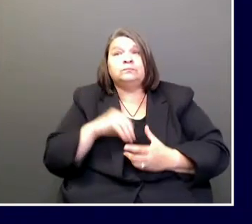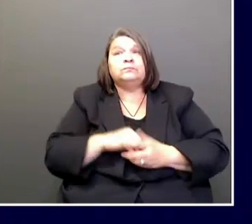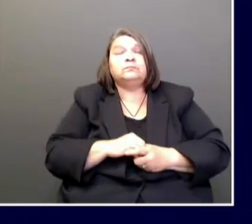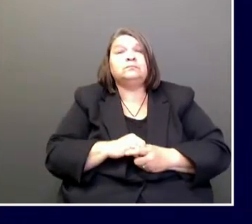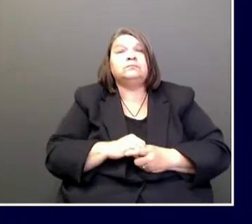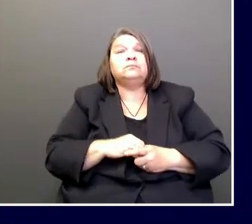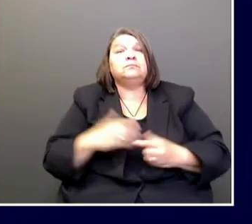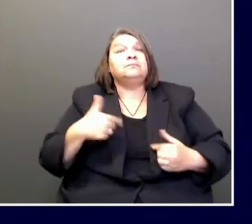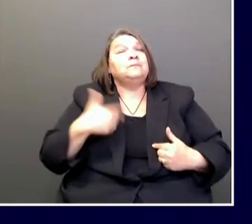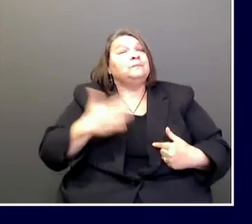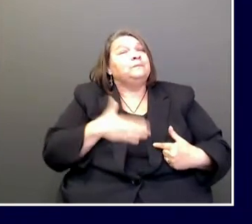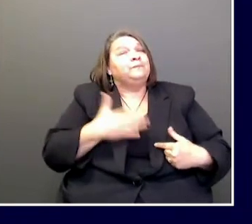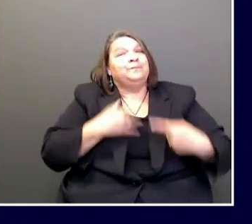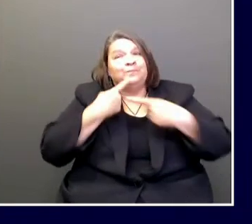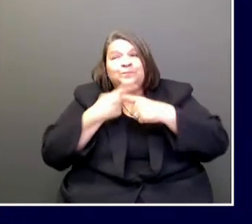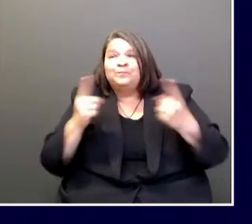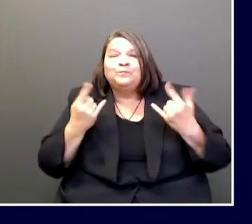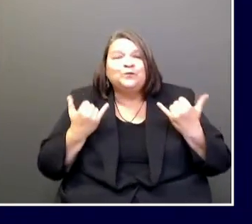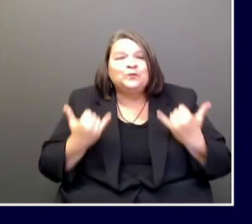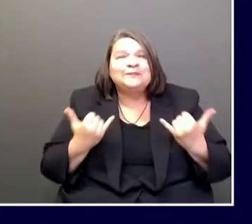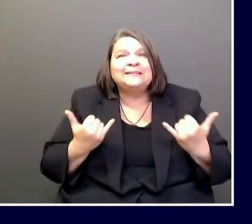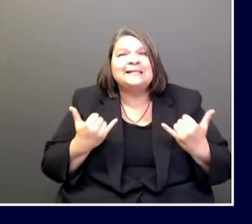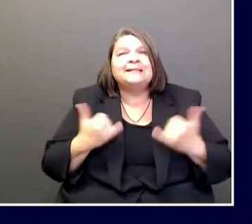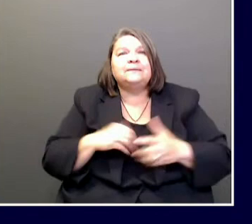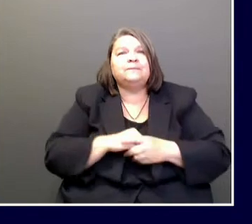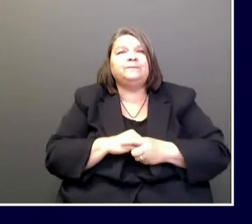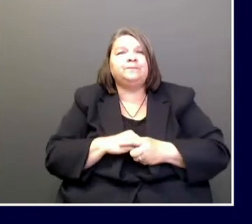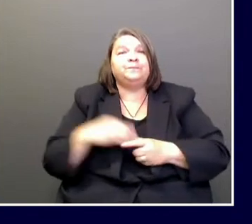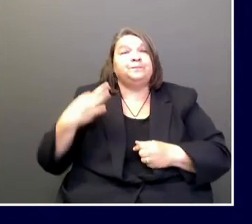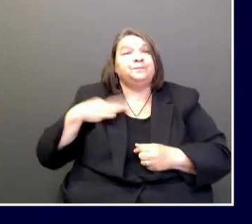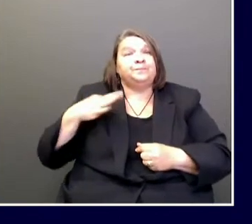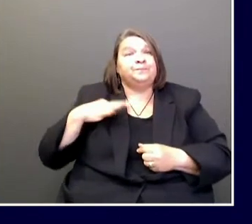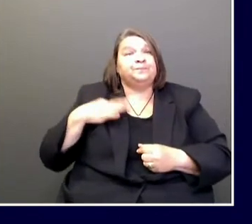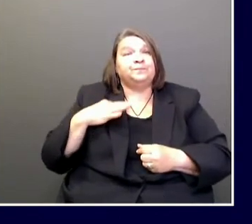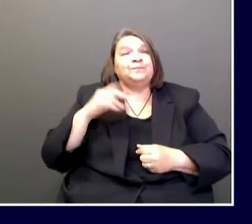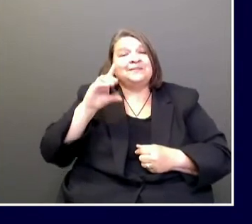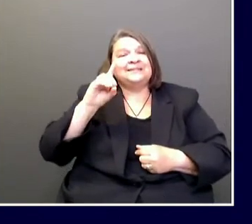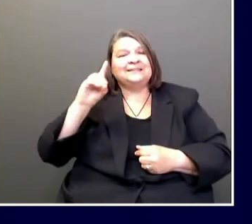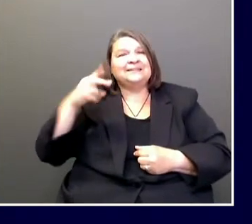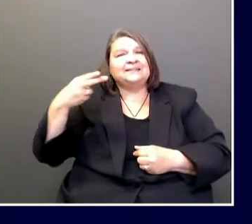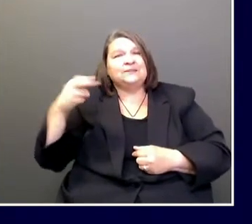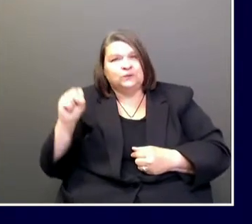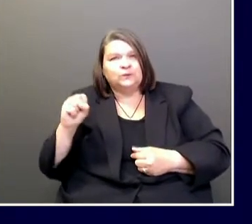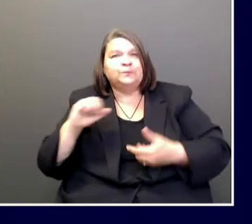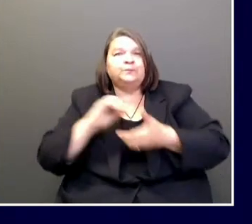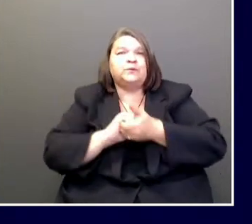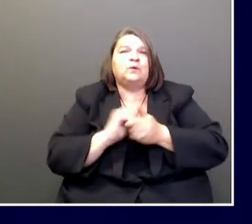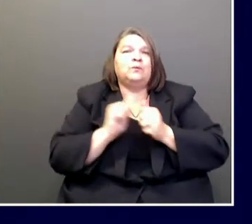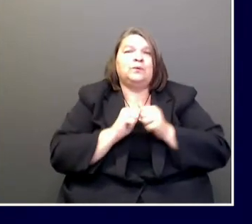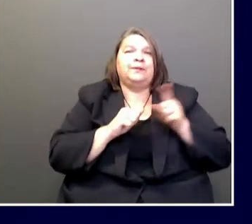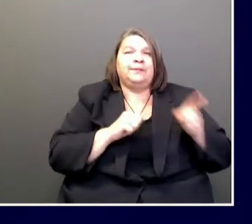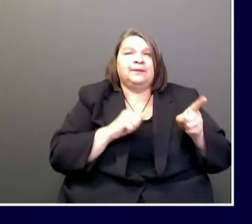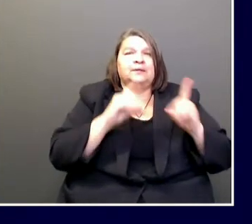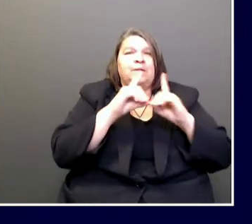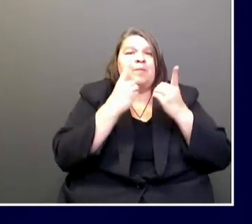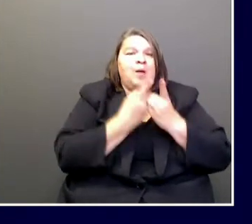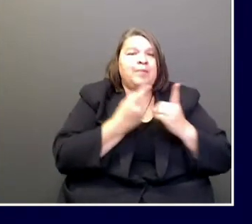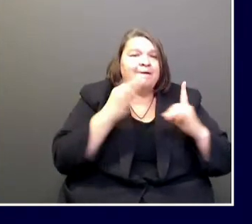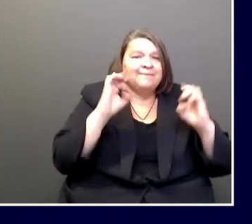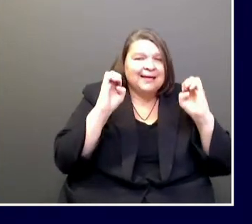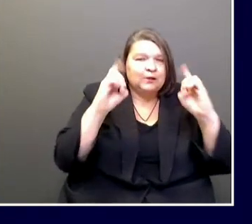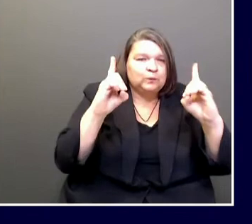Health and Human Services, in partnership with the Department of Education, is launching a comprehensive plan to